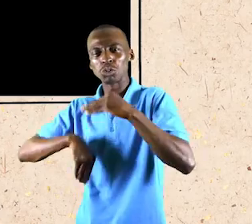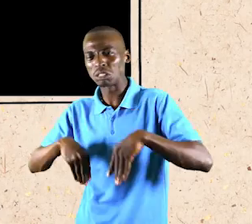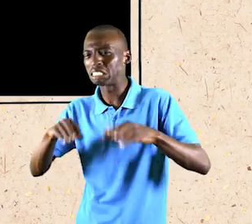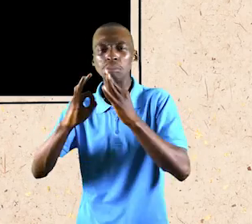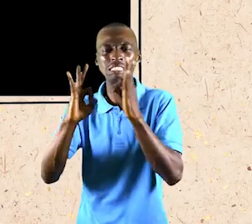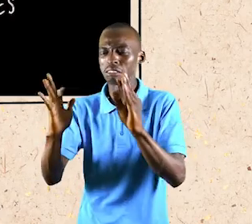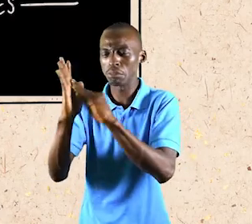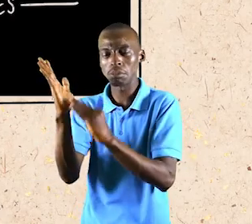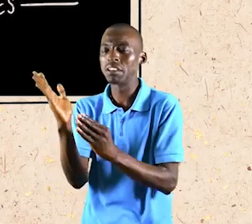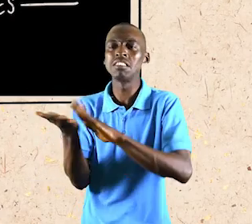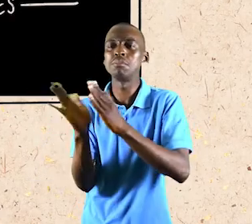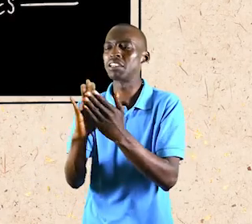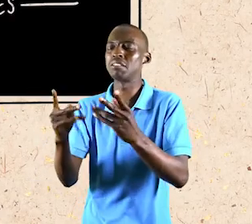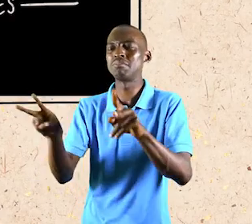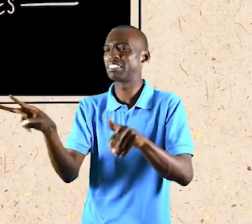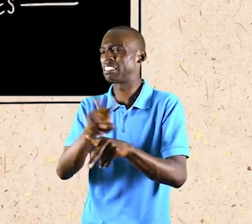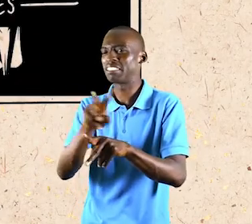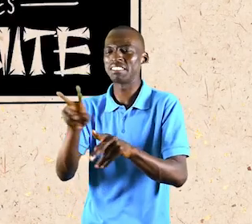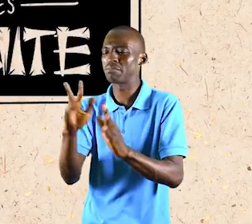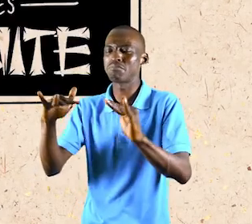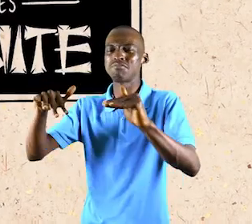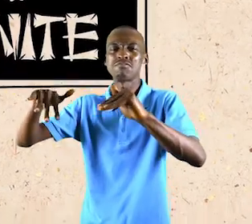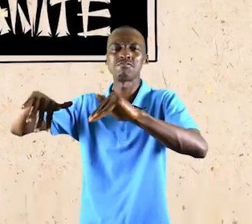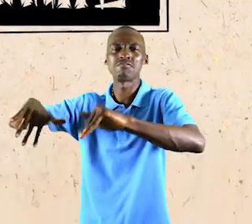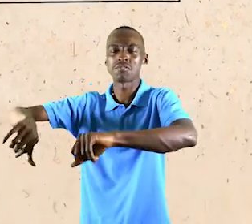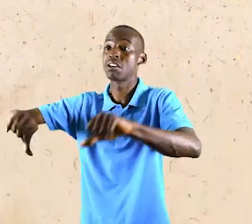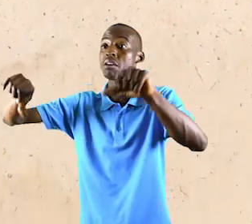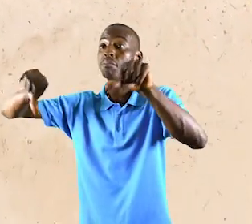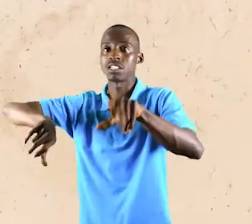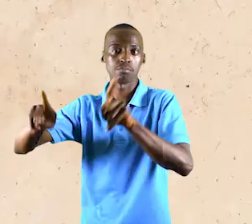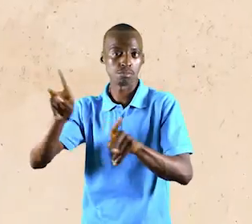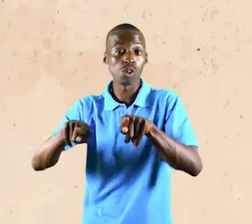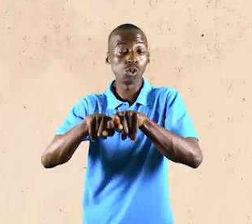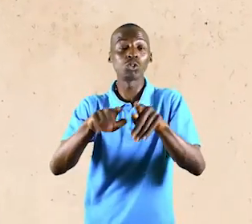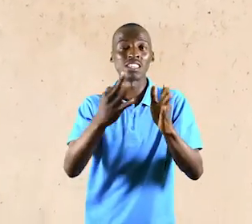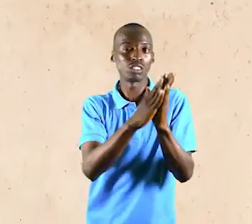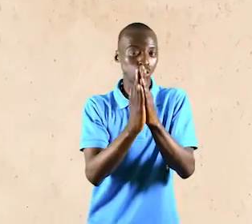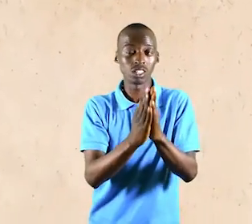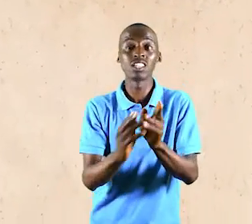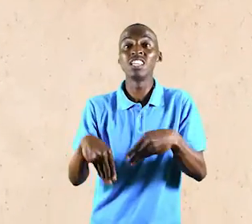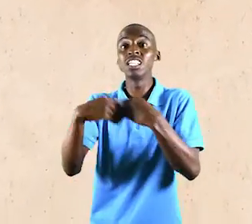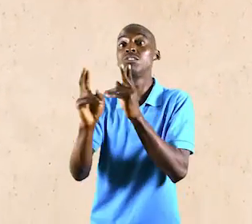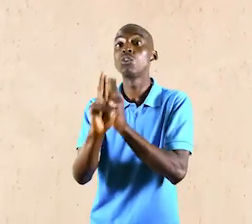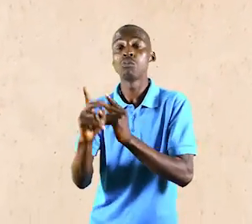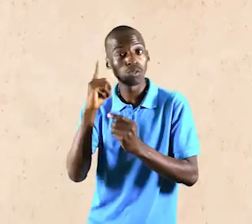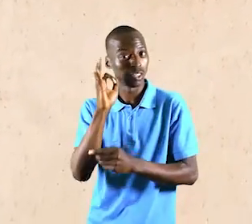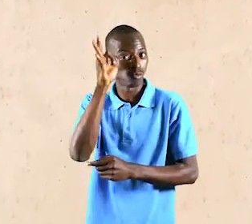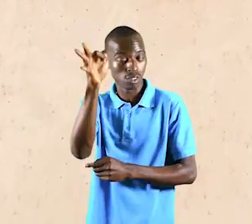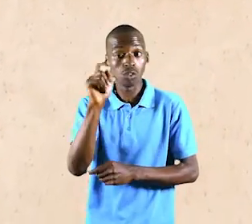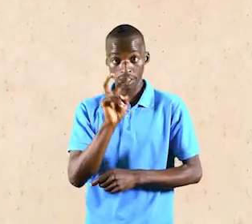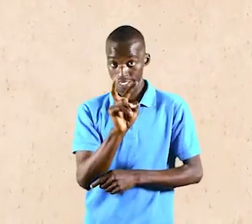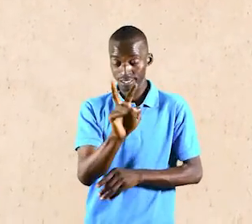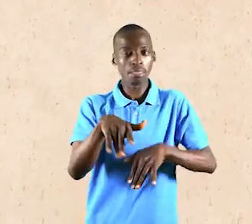and basically how they become no different than the Canaanites. But this sad story is also meant to generate hope for the future, and you can